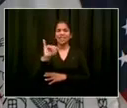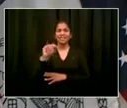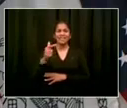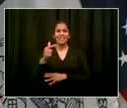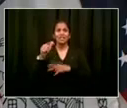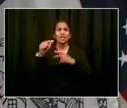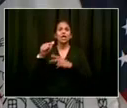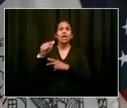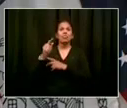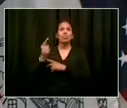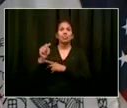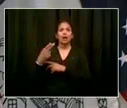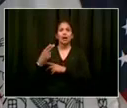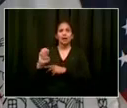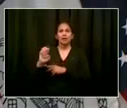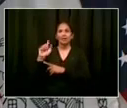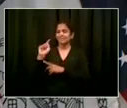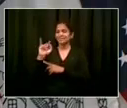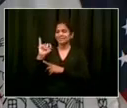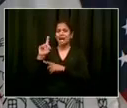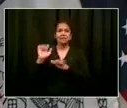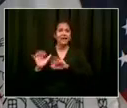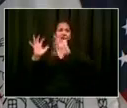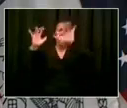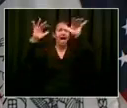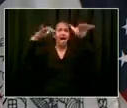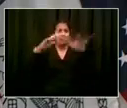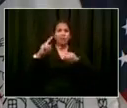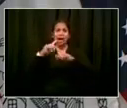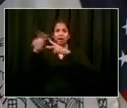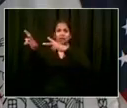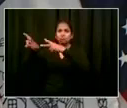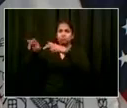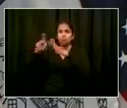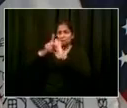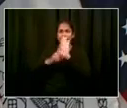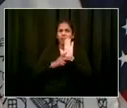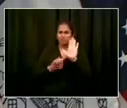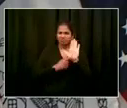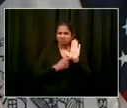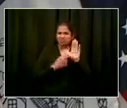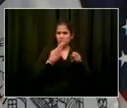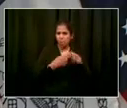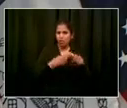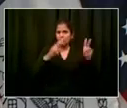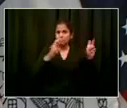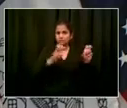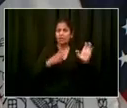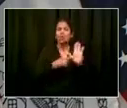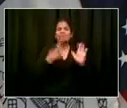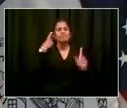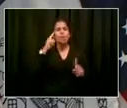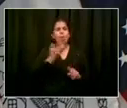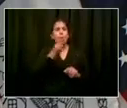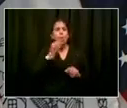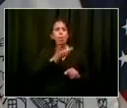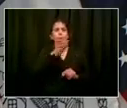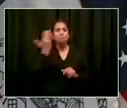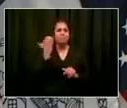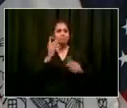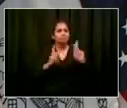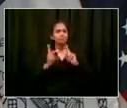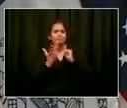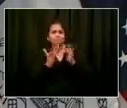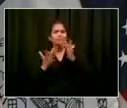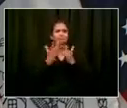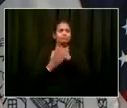coronavirus obviously created a very particular condition that we had to address for the health and safety of homeless folks. But again, thank God that